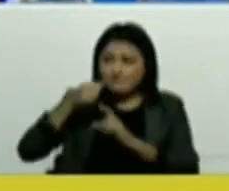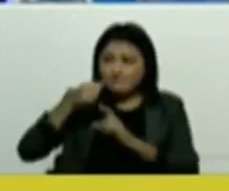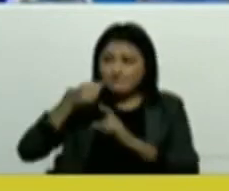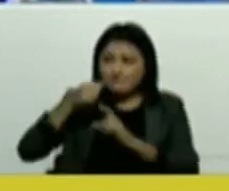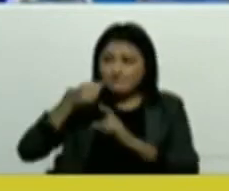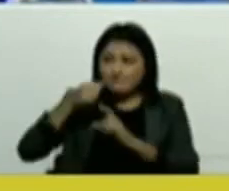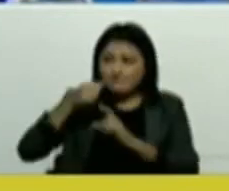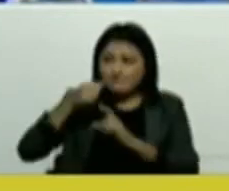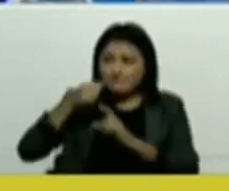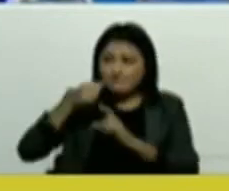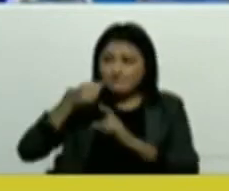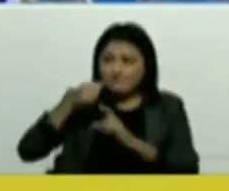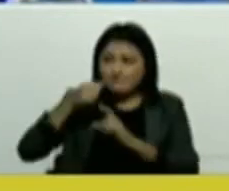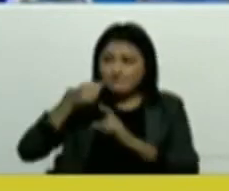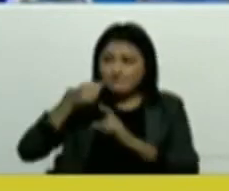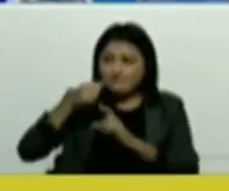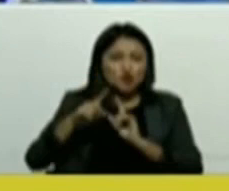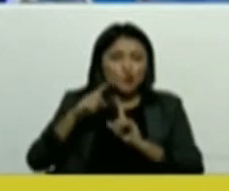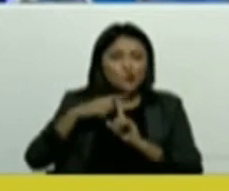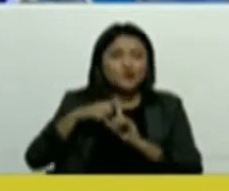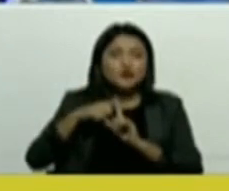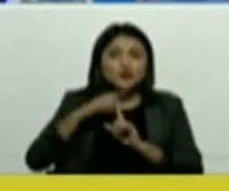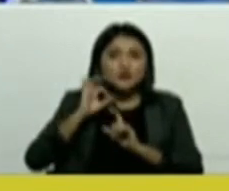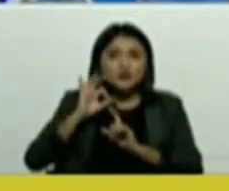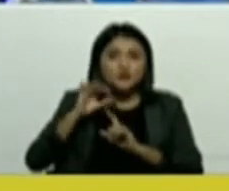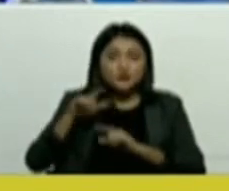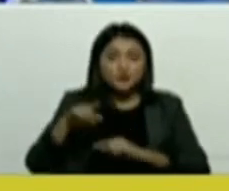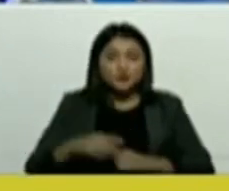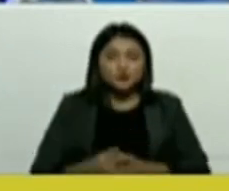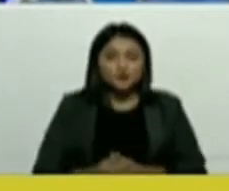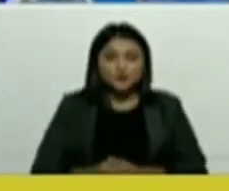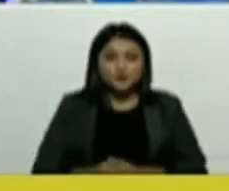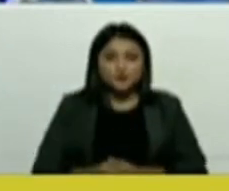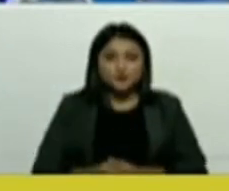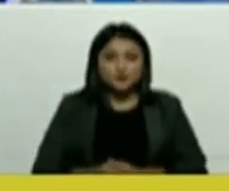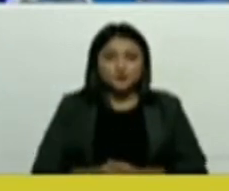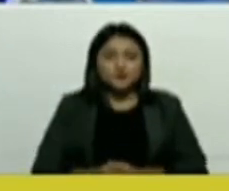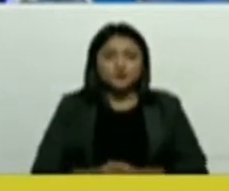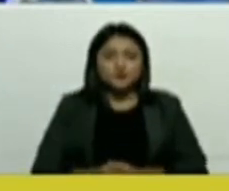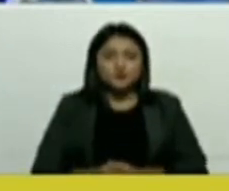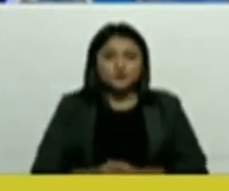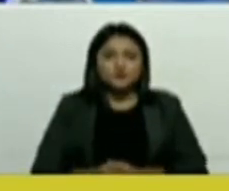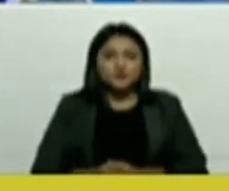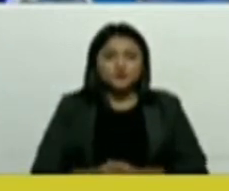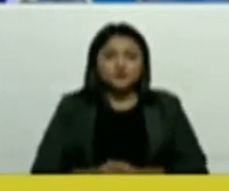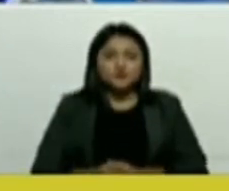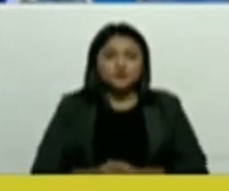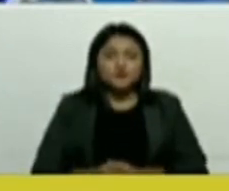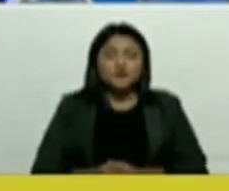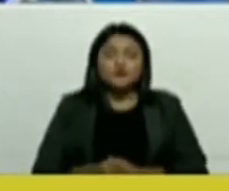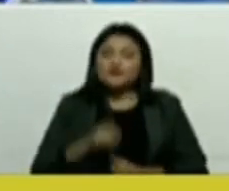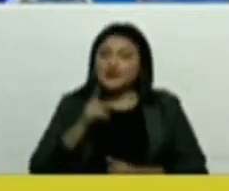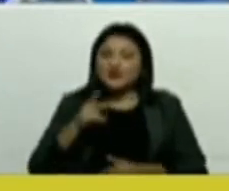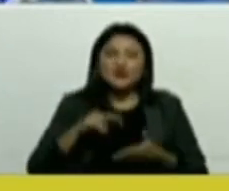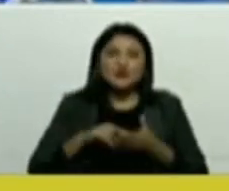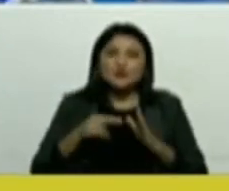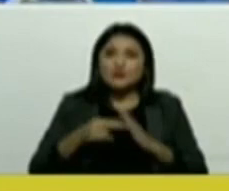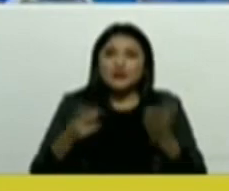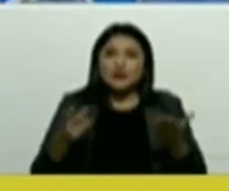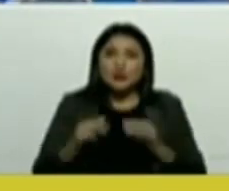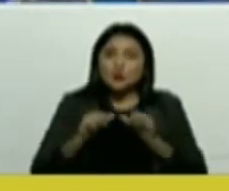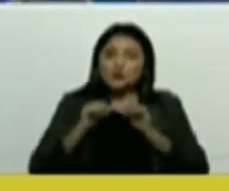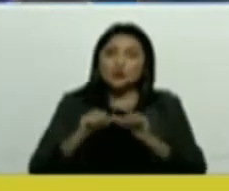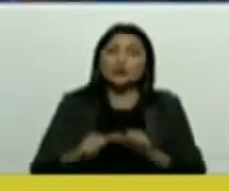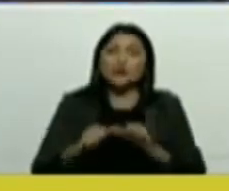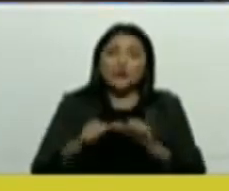impactados por sus ideas, it has all been a marvel to the world. Han constituido una